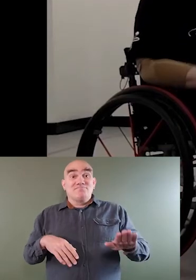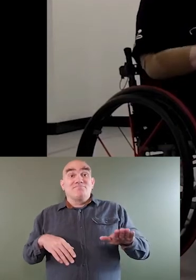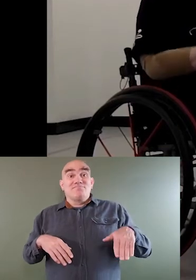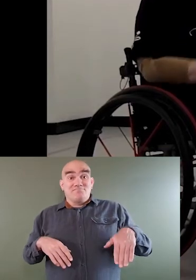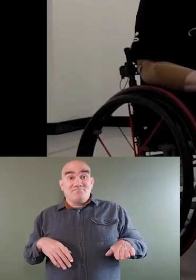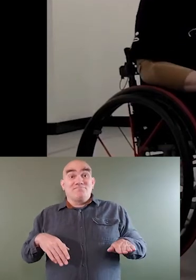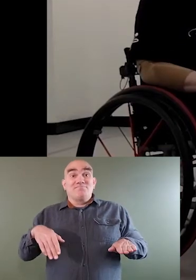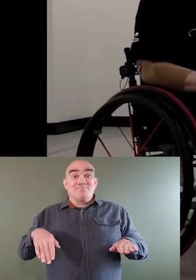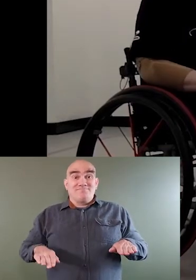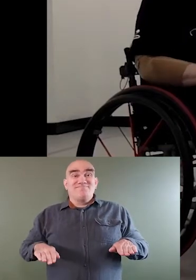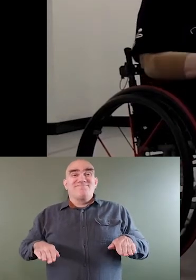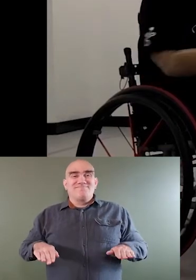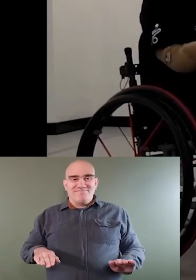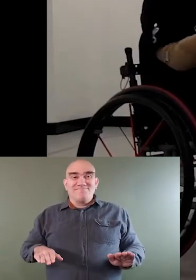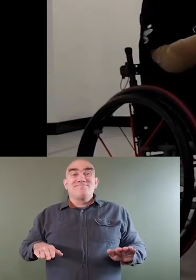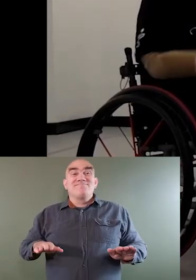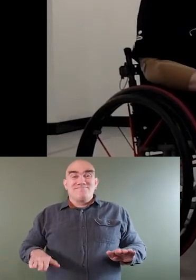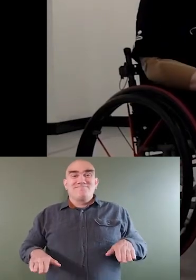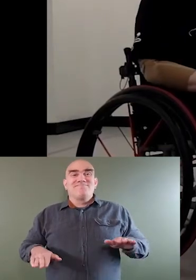That's it.